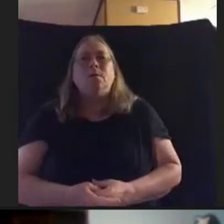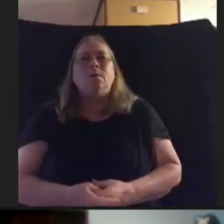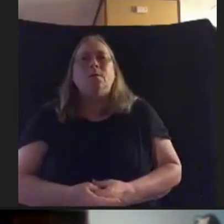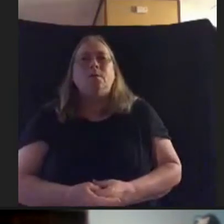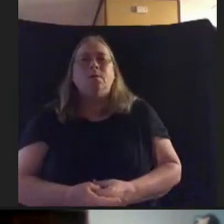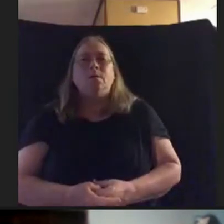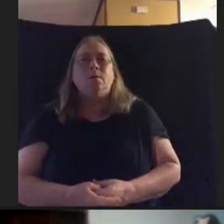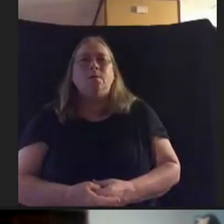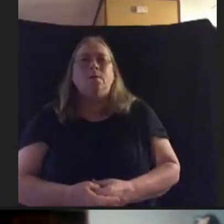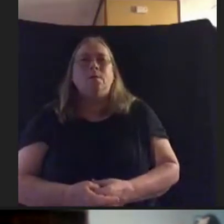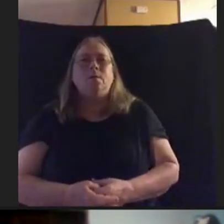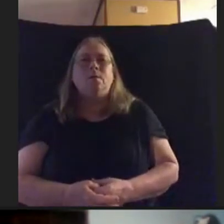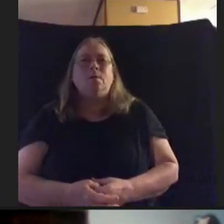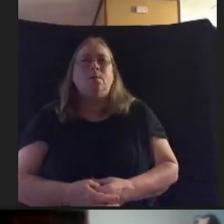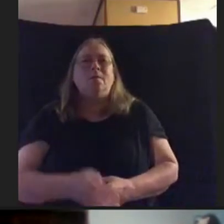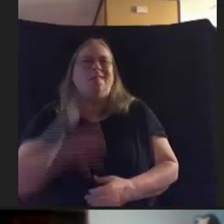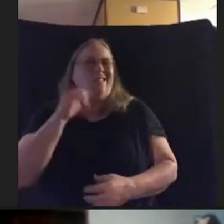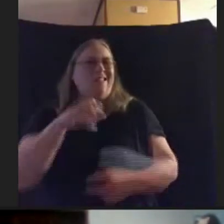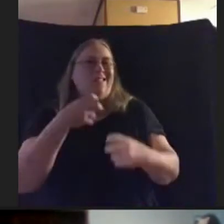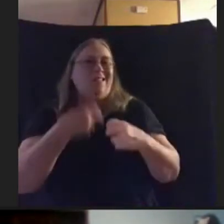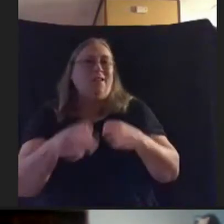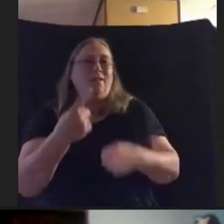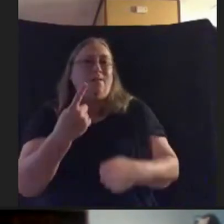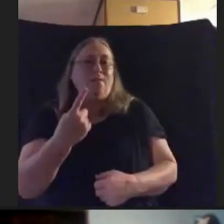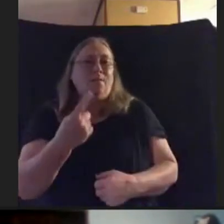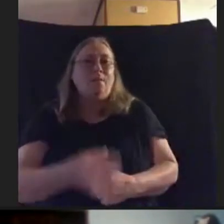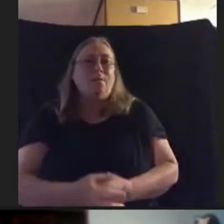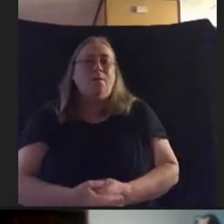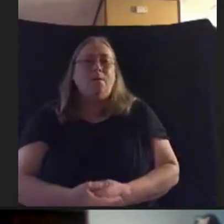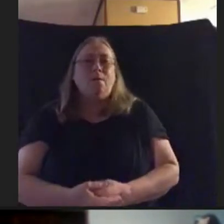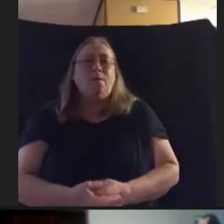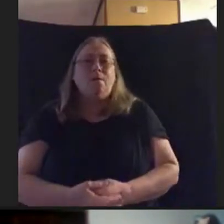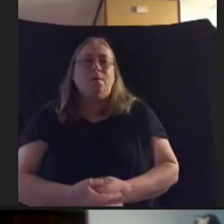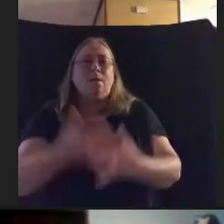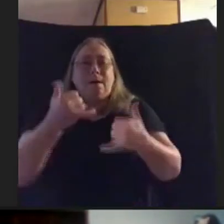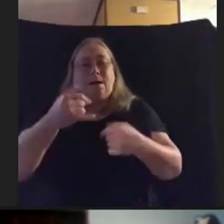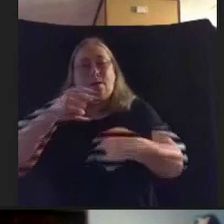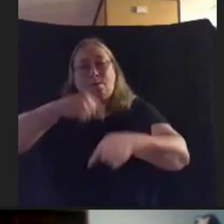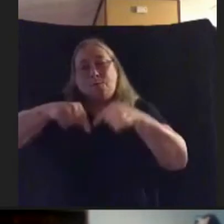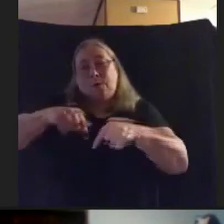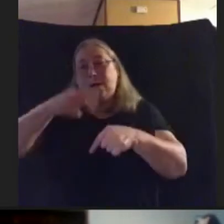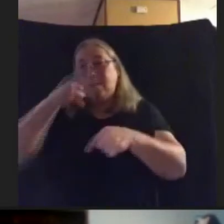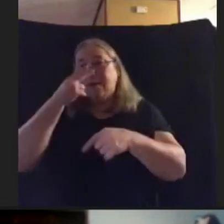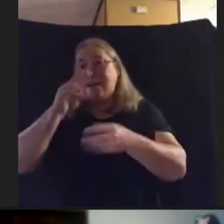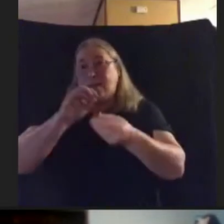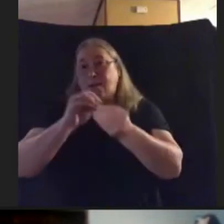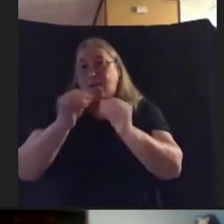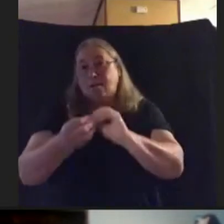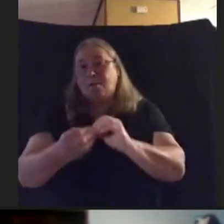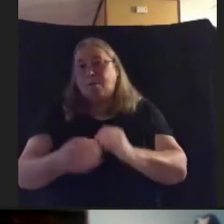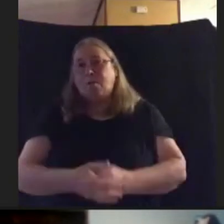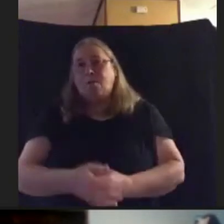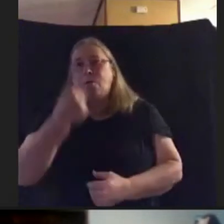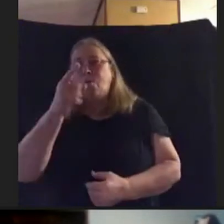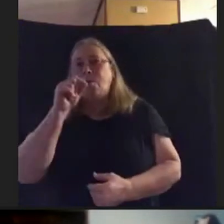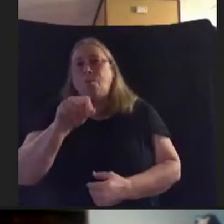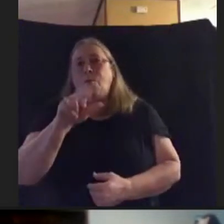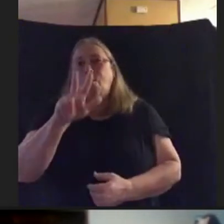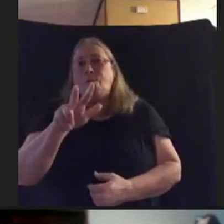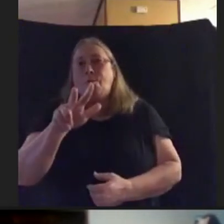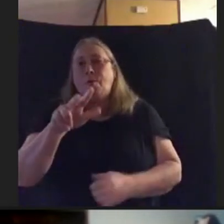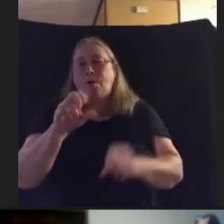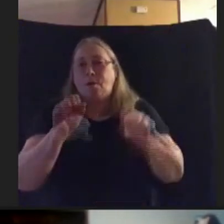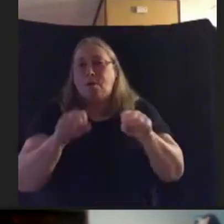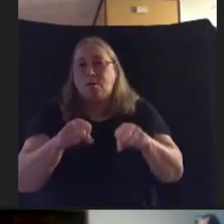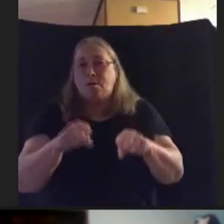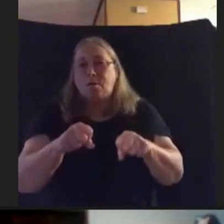That's a tough one. I mean, again, let's just go back and consider the numbers. 1.3 million eligible,